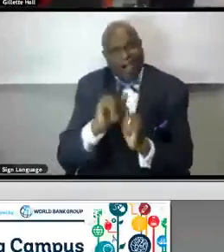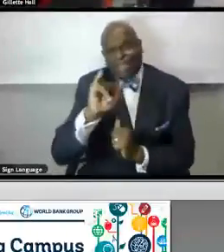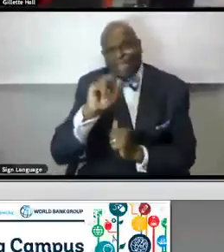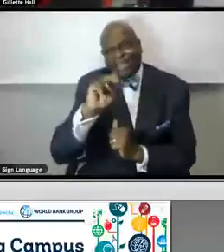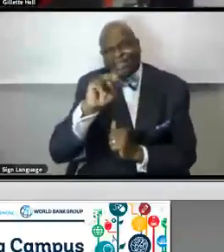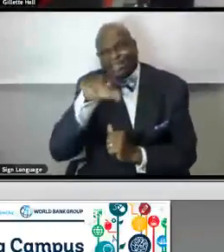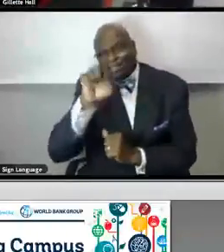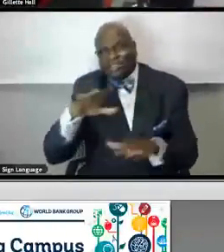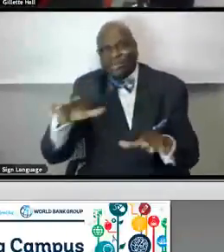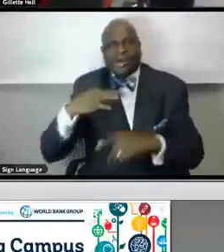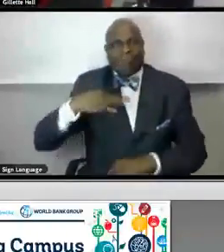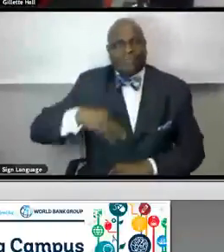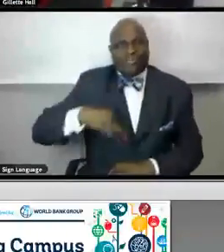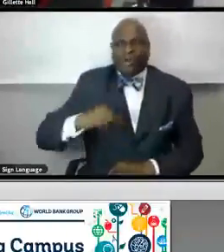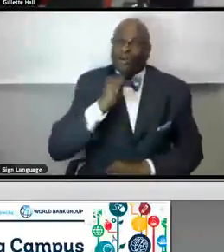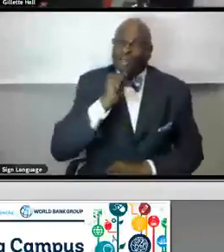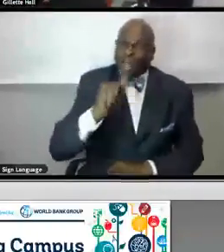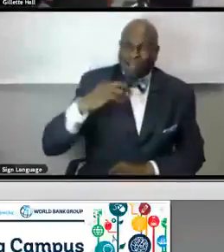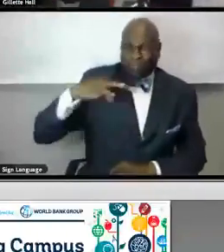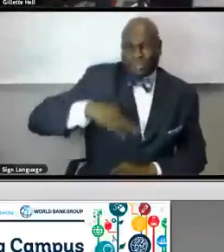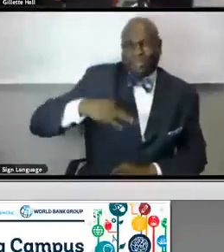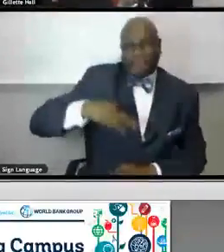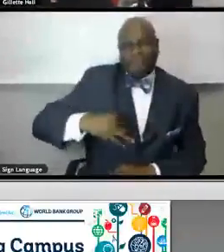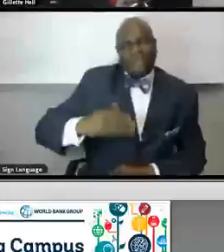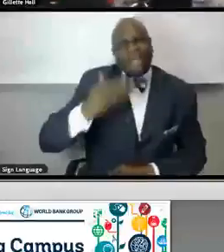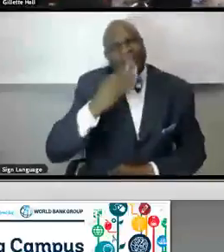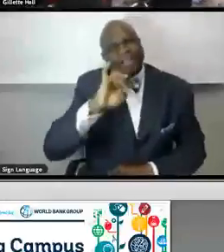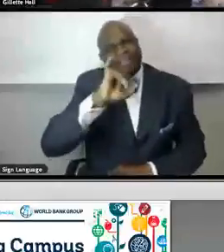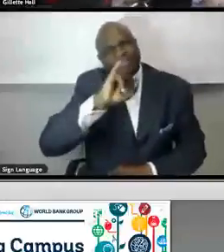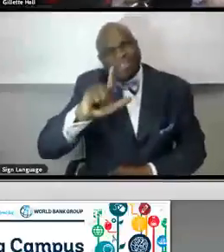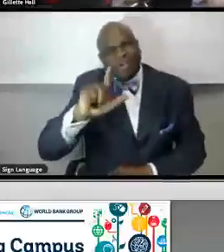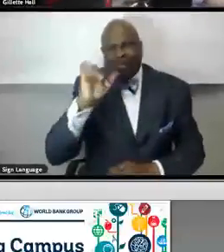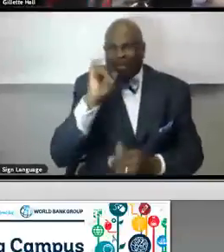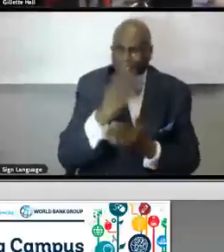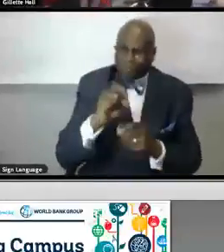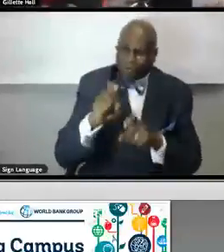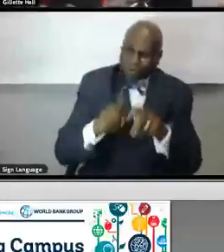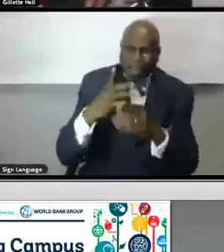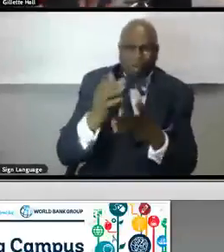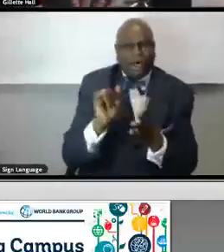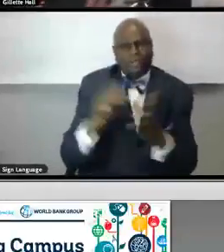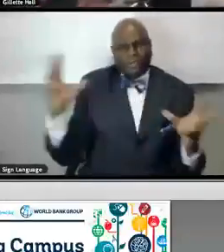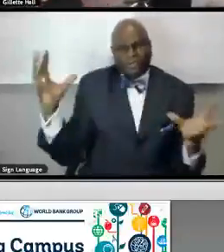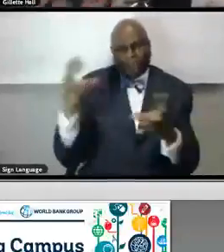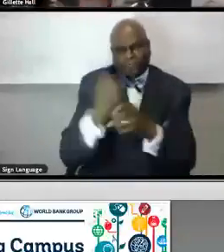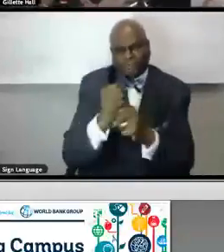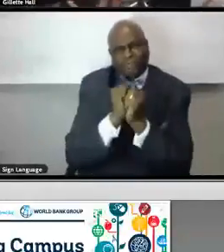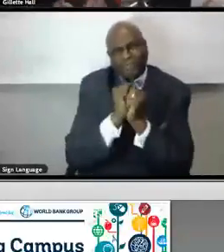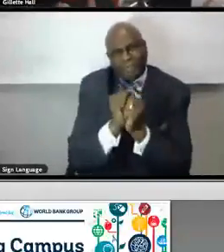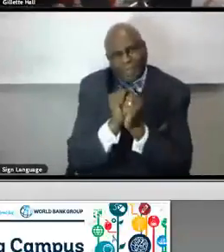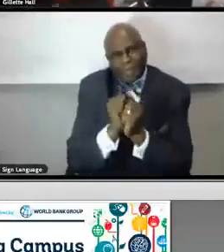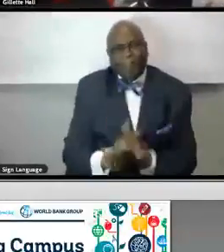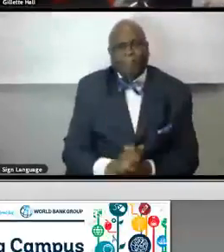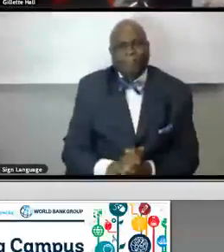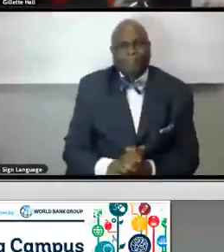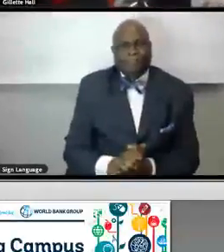are benefiting or not. Thanks, Jill. There were a couple of questions which I want to sort of pull